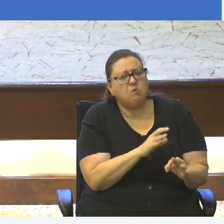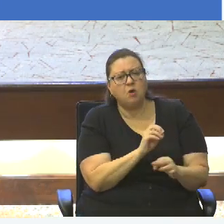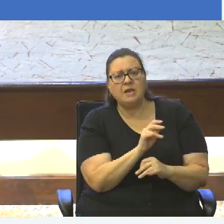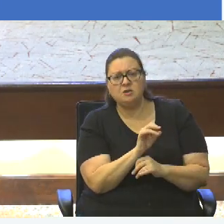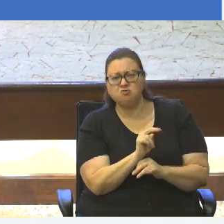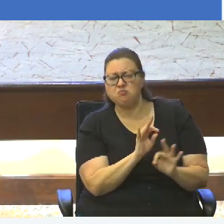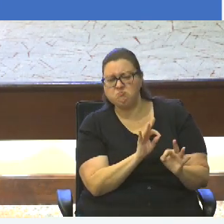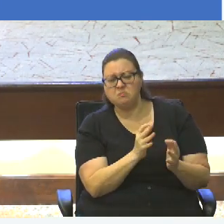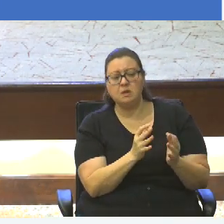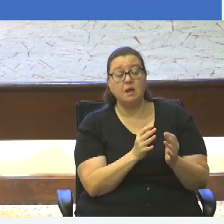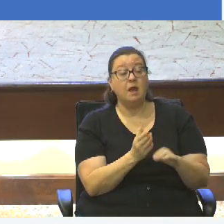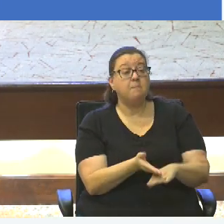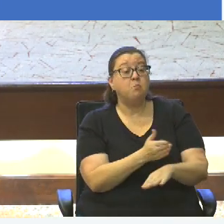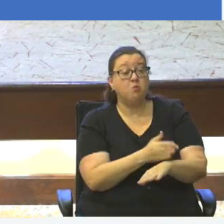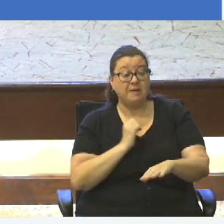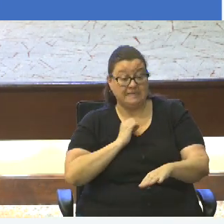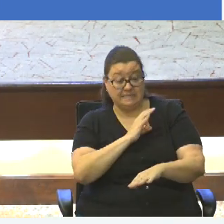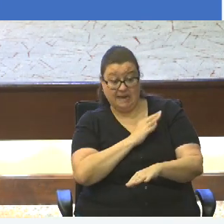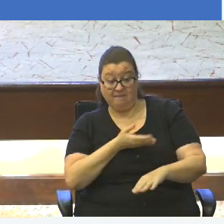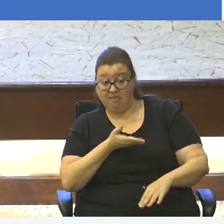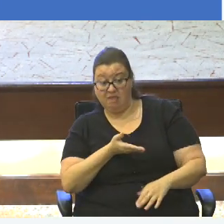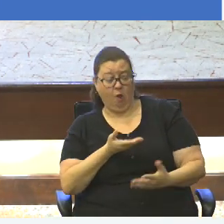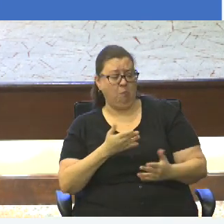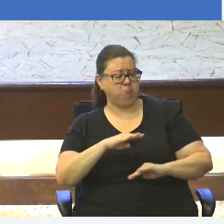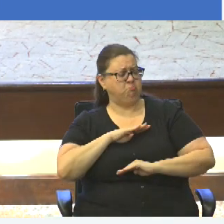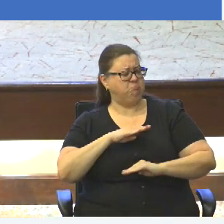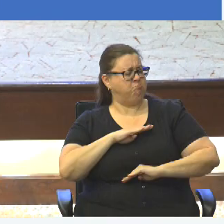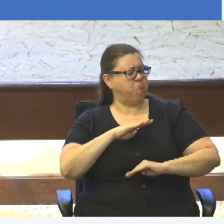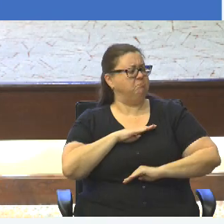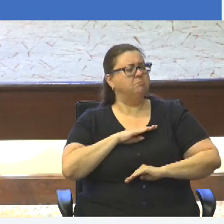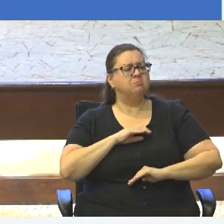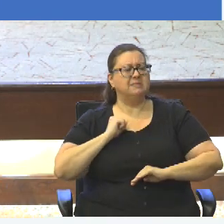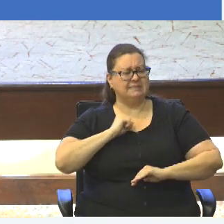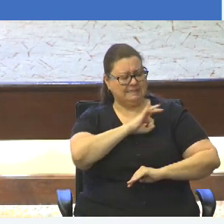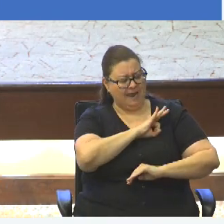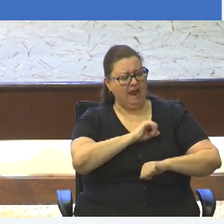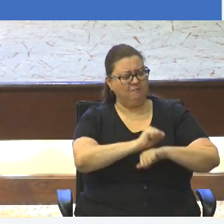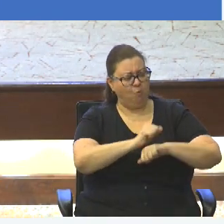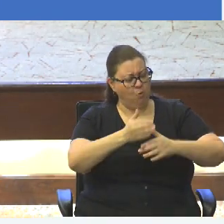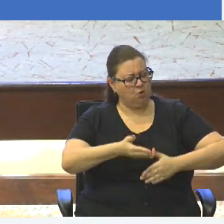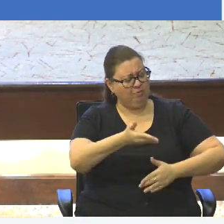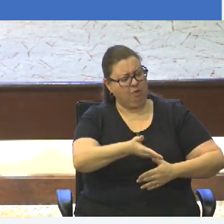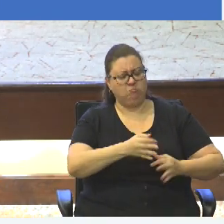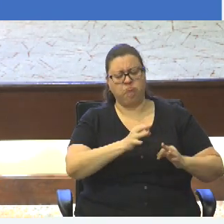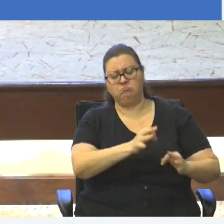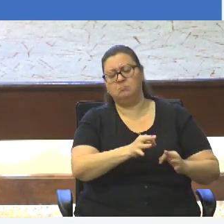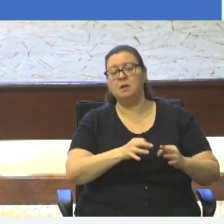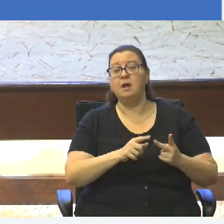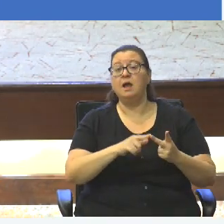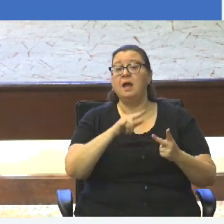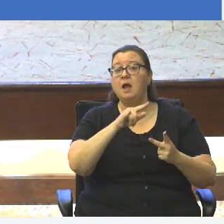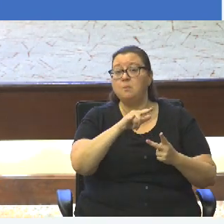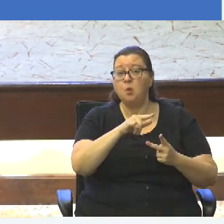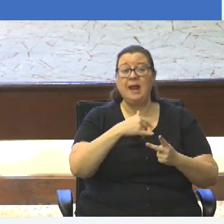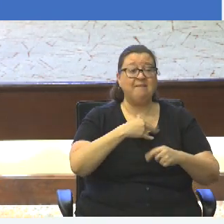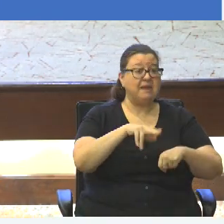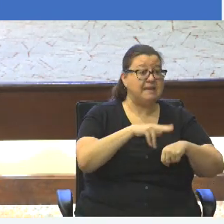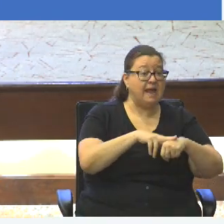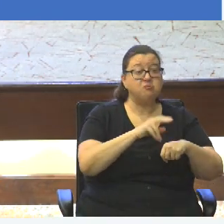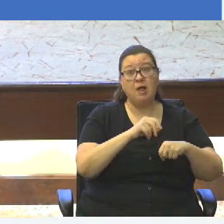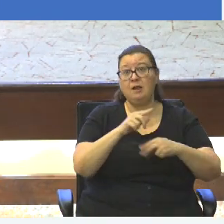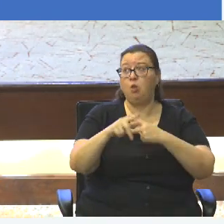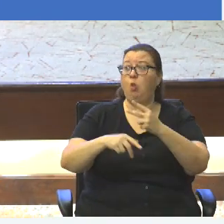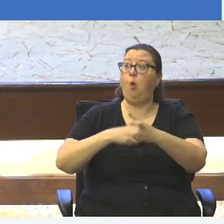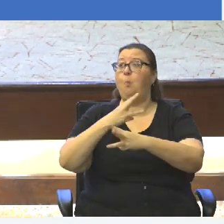equipment and the personnel that you have staged at the airport is very satisfactory under the circumstances. The airport has both a national and global